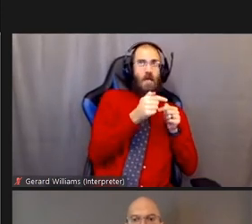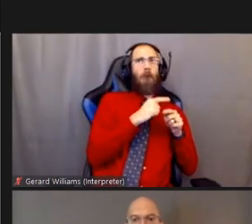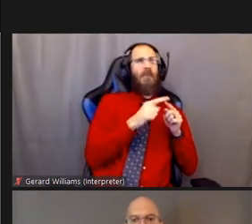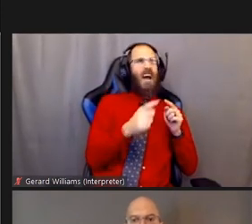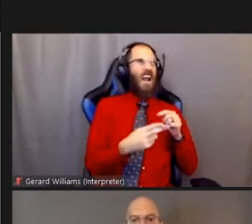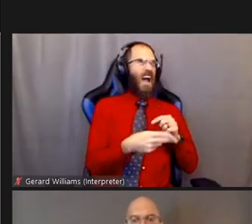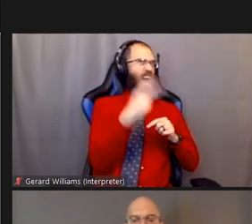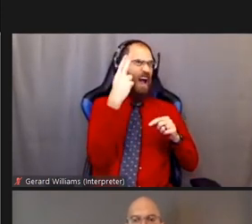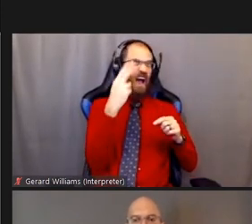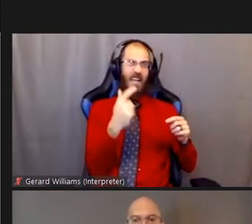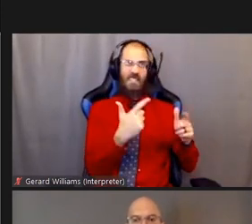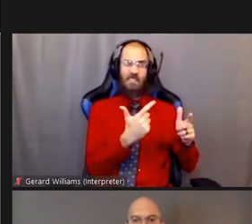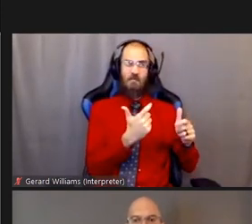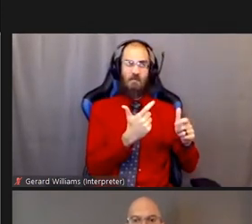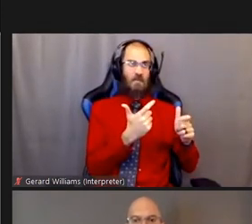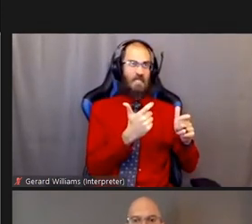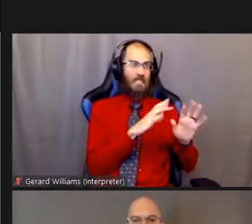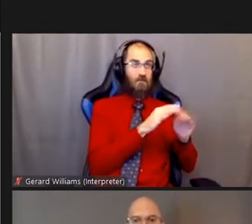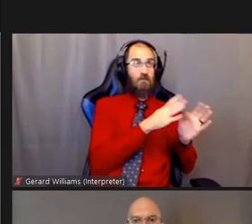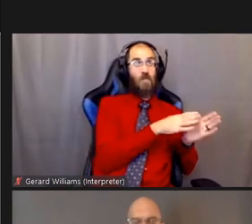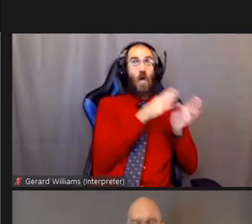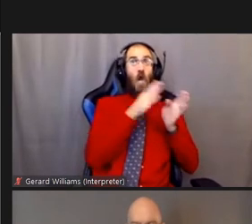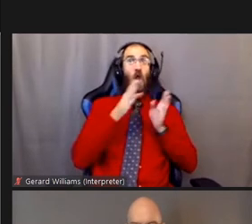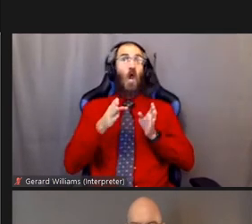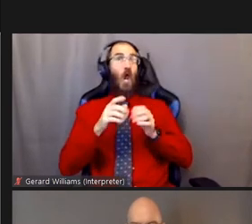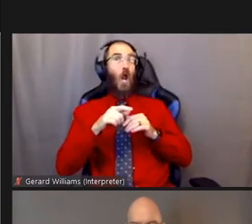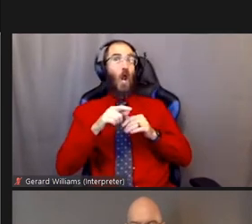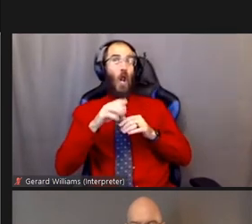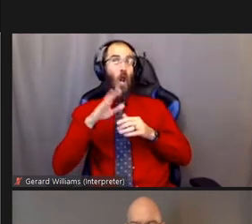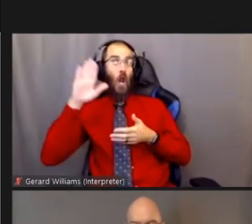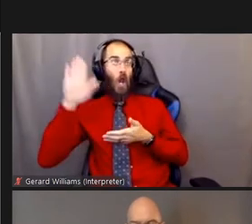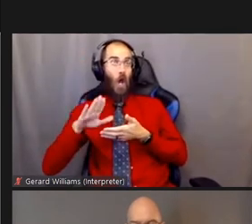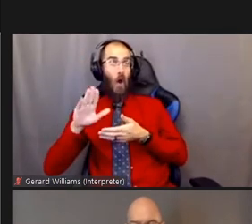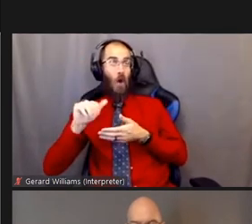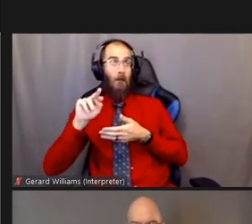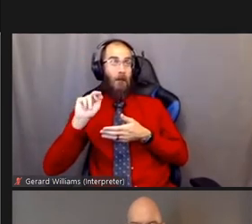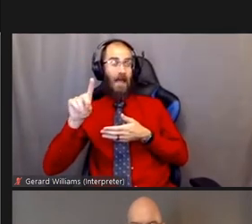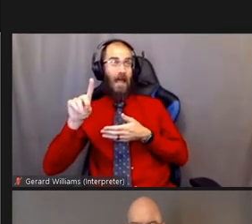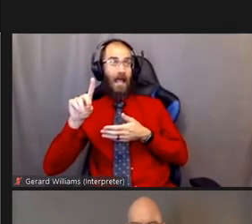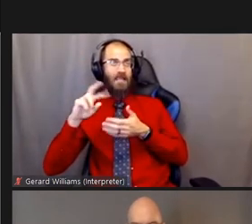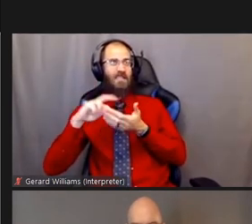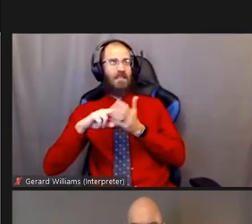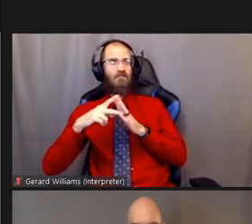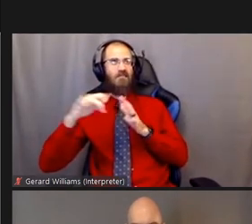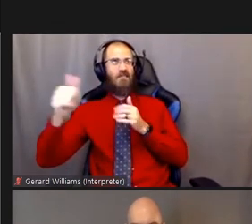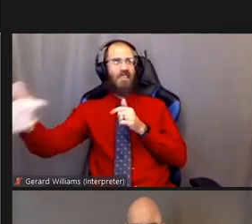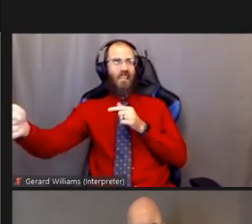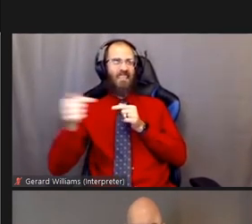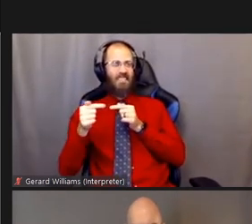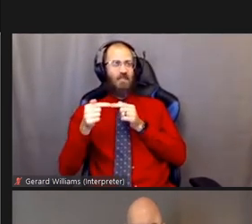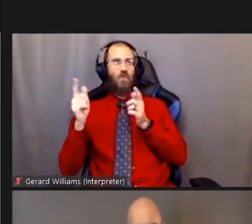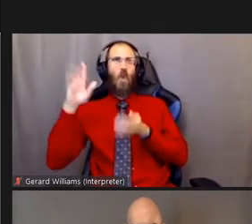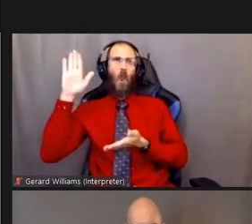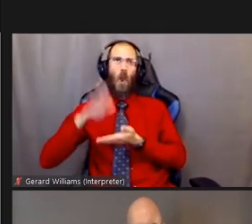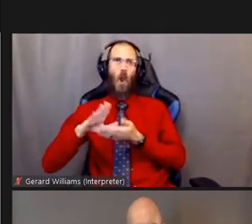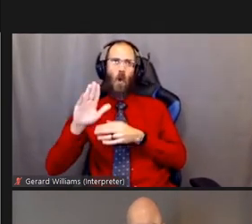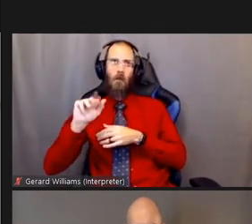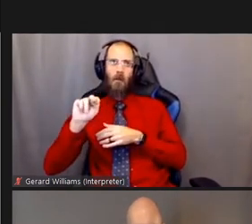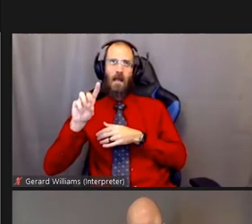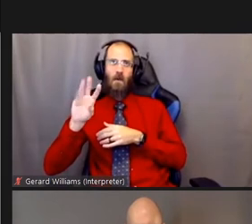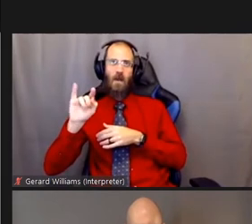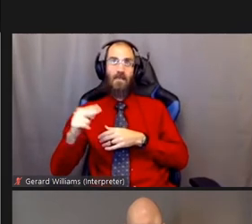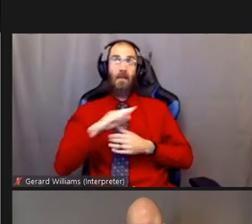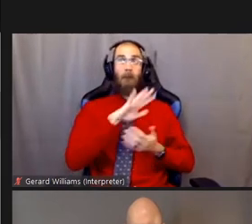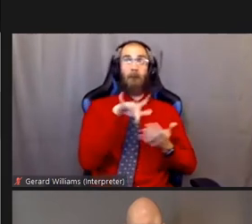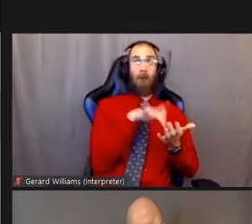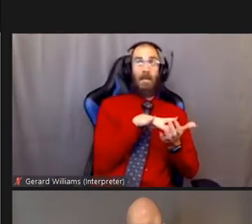band travels longer distances with less bandwidth. Mid band, unsurprisingly, sits somewhere in the middle.